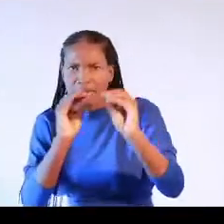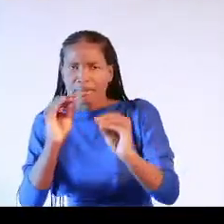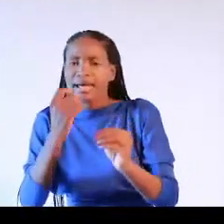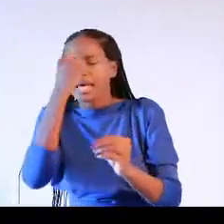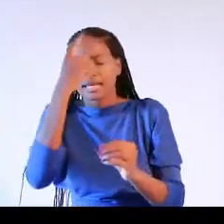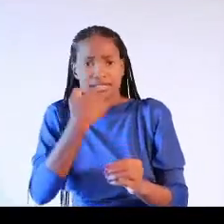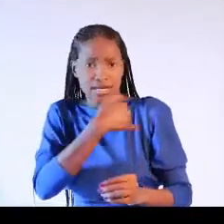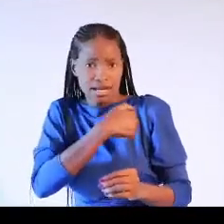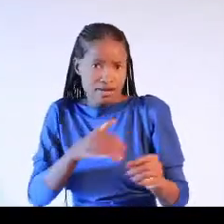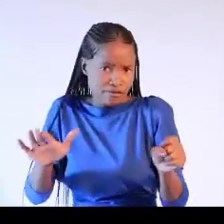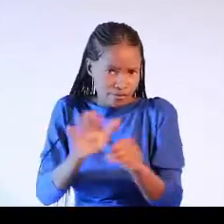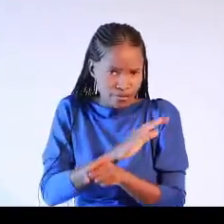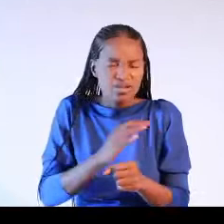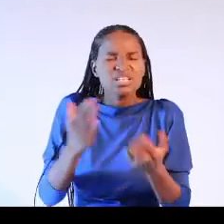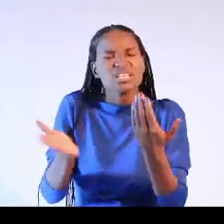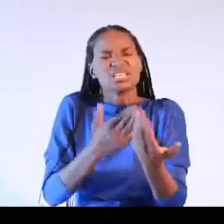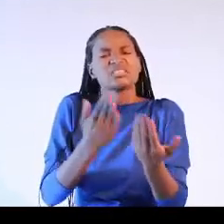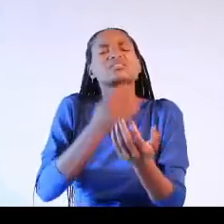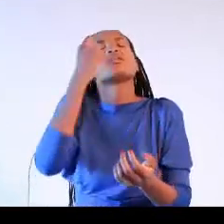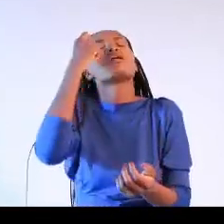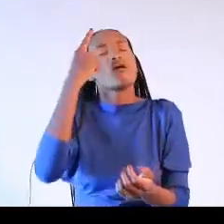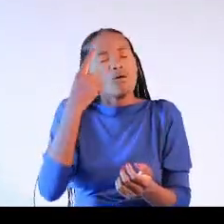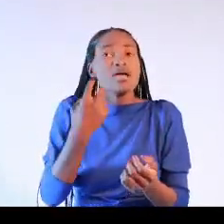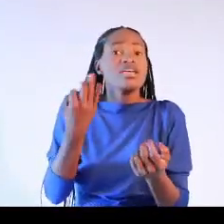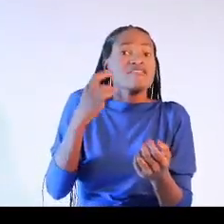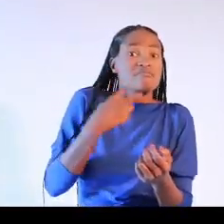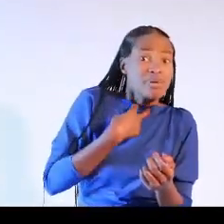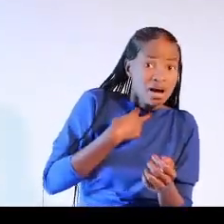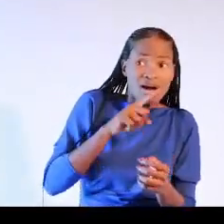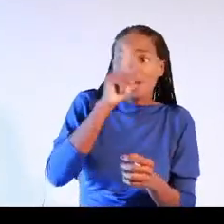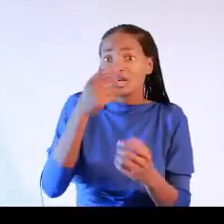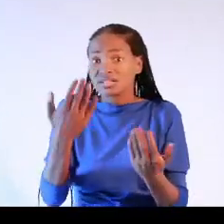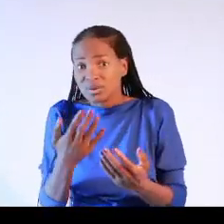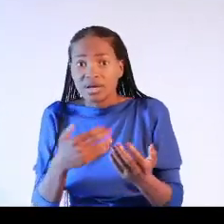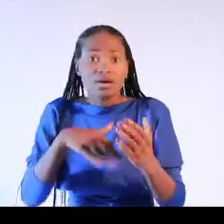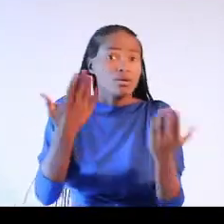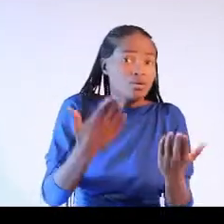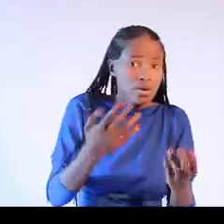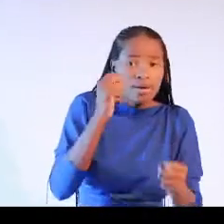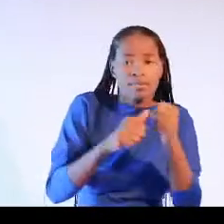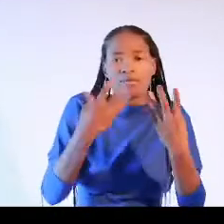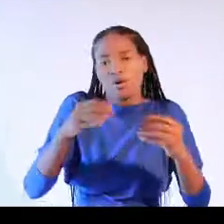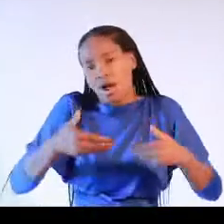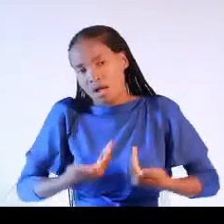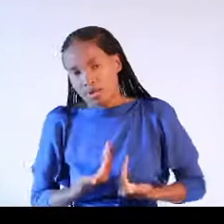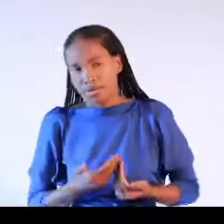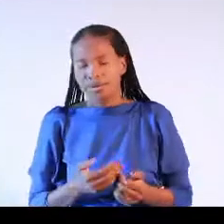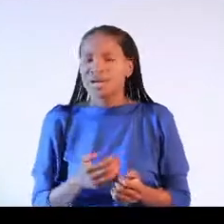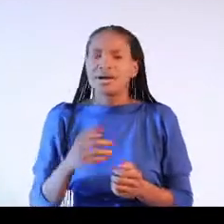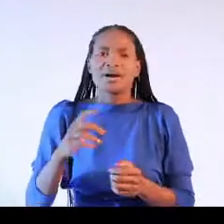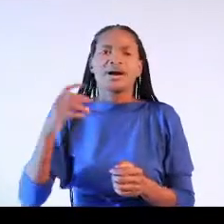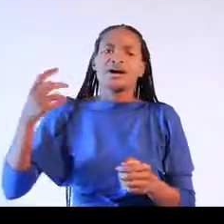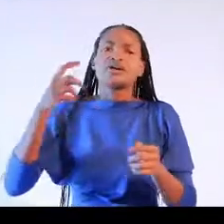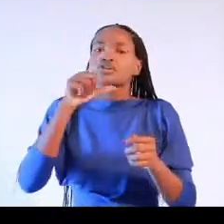helps you to get an idea where to ask, where to go and how to solve your problems. Tom